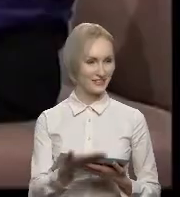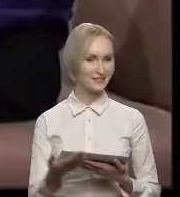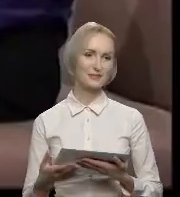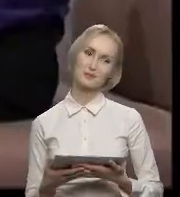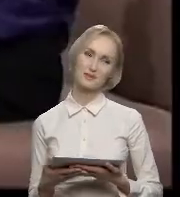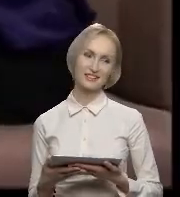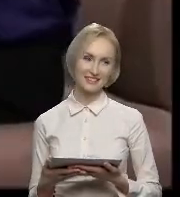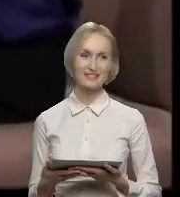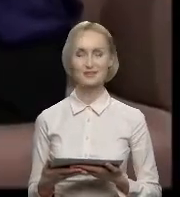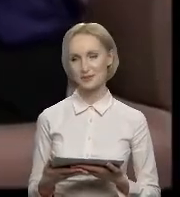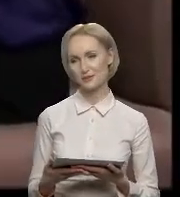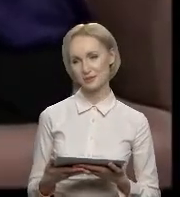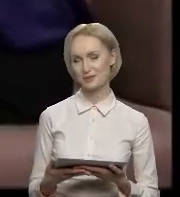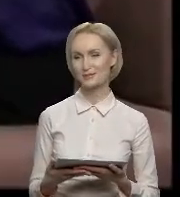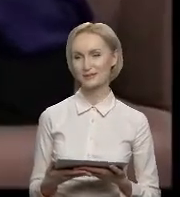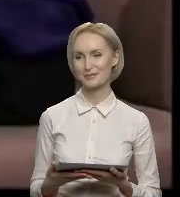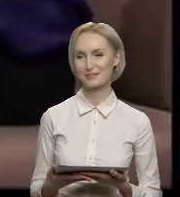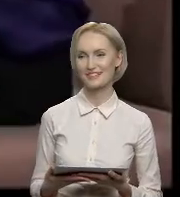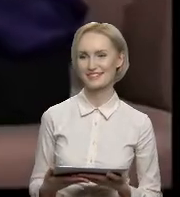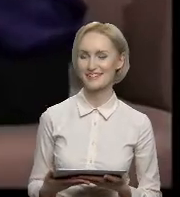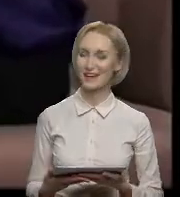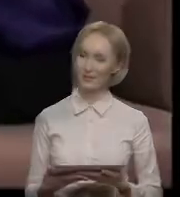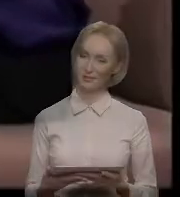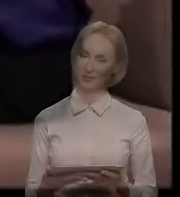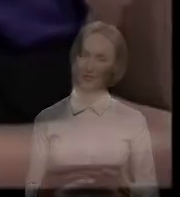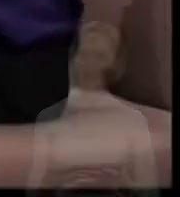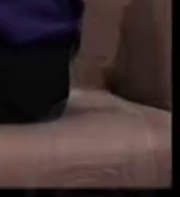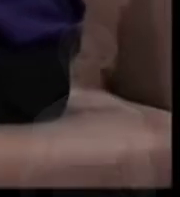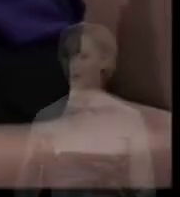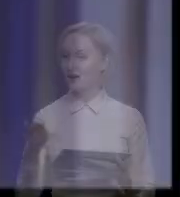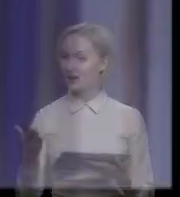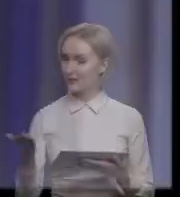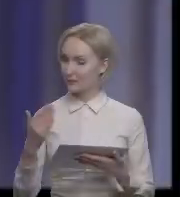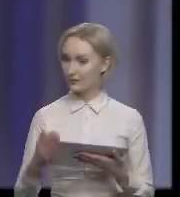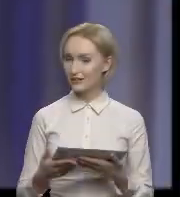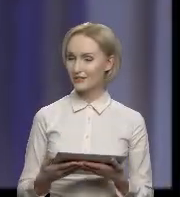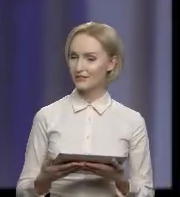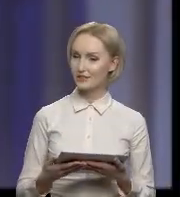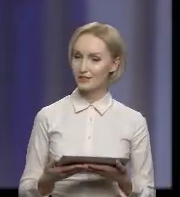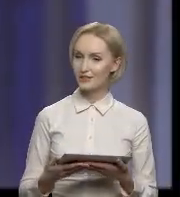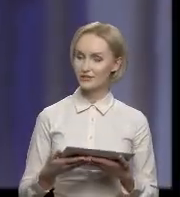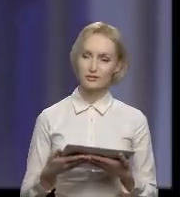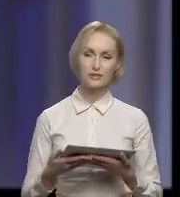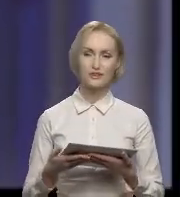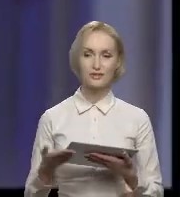You have a chance. Come on. Because you went in the tent with your wife and connect.